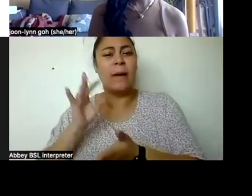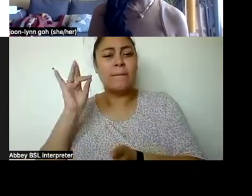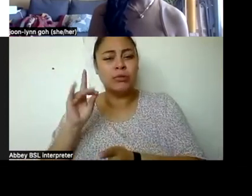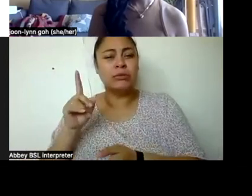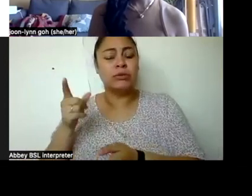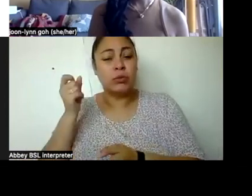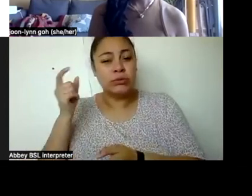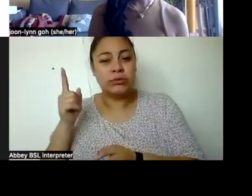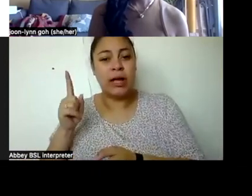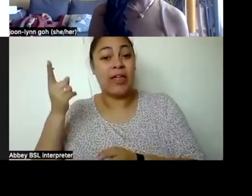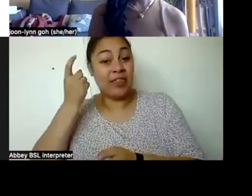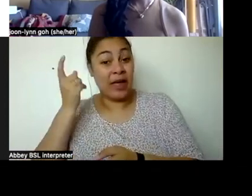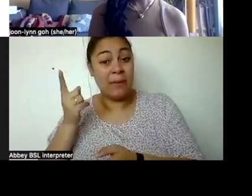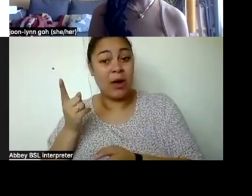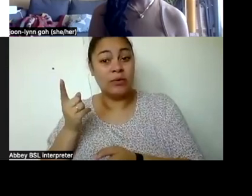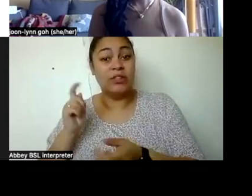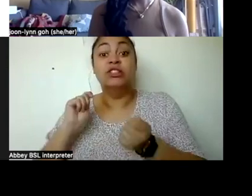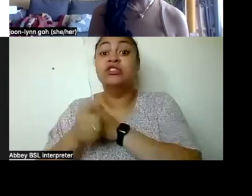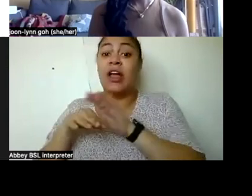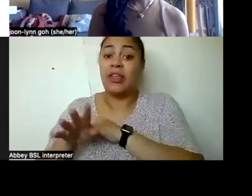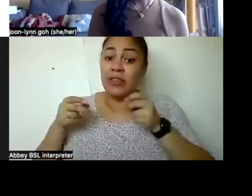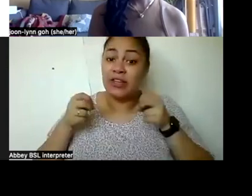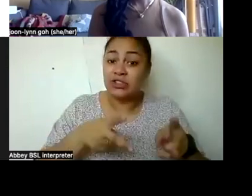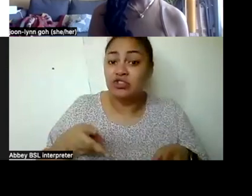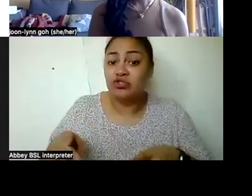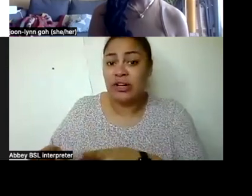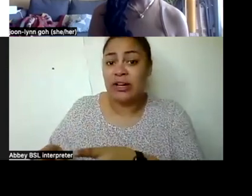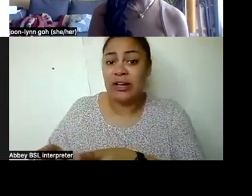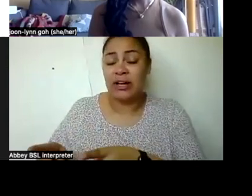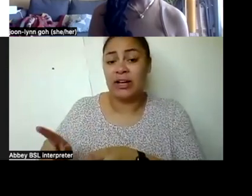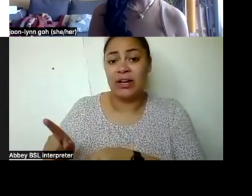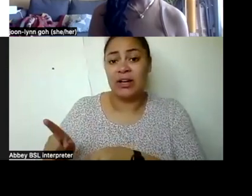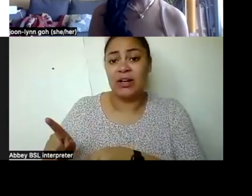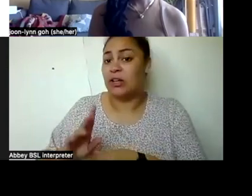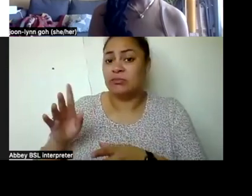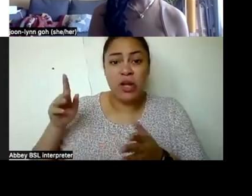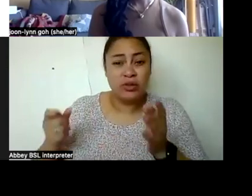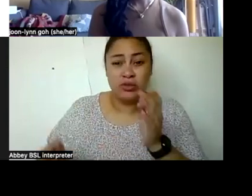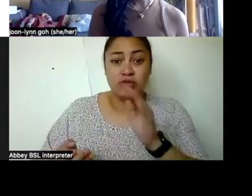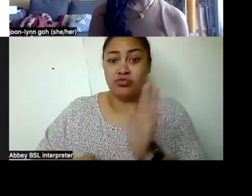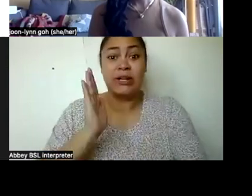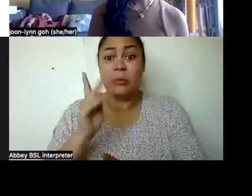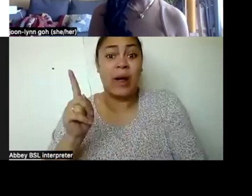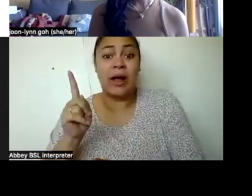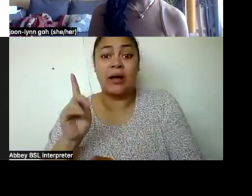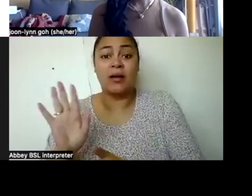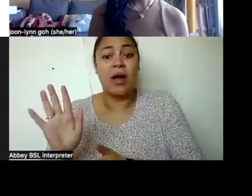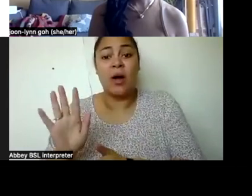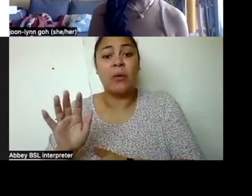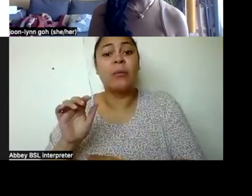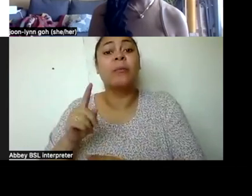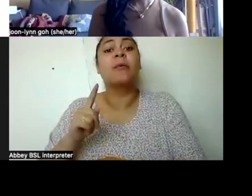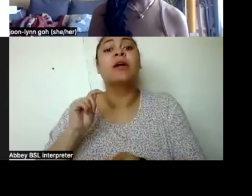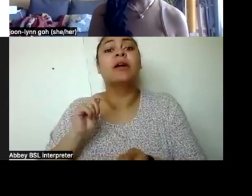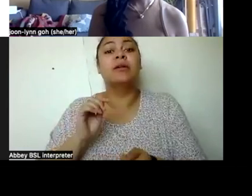understand and think about is that change in the industry can't happen instantly. It's not going to be something that